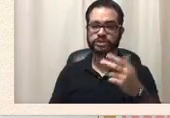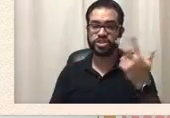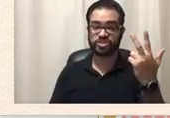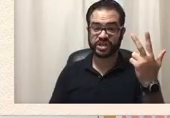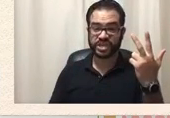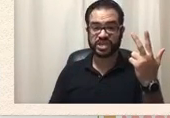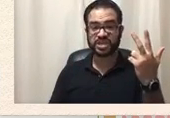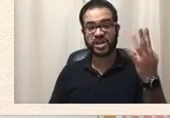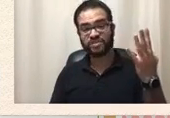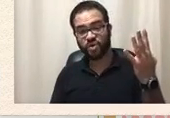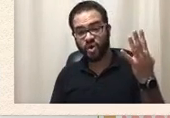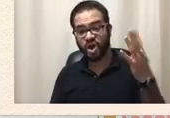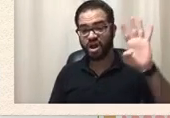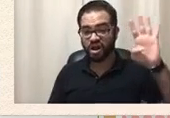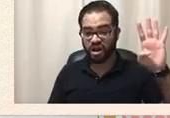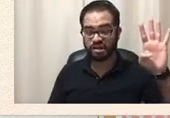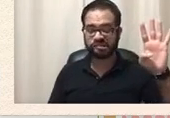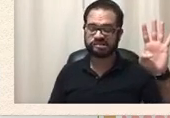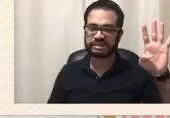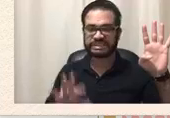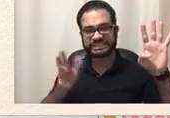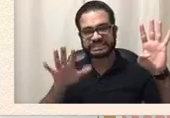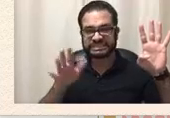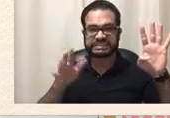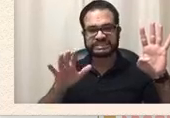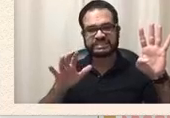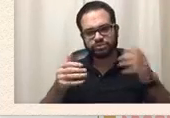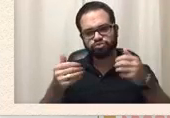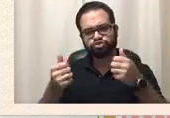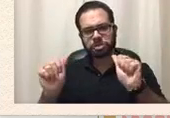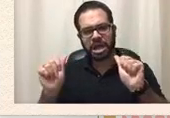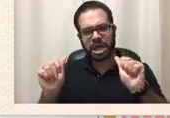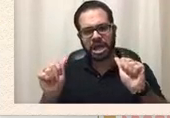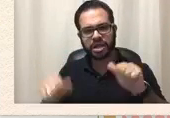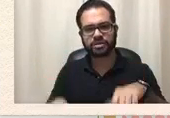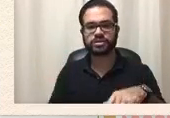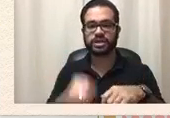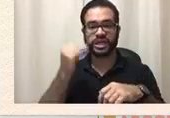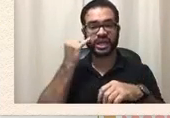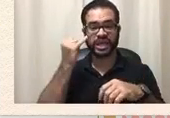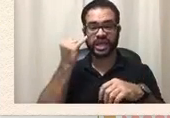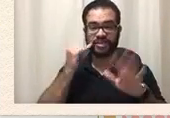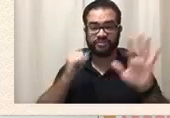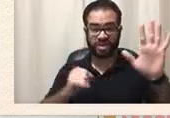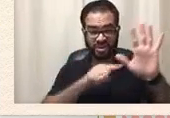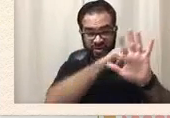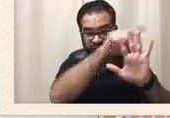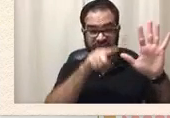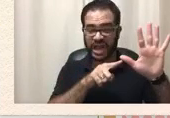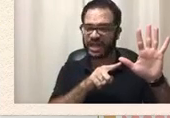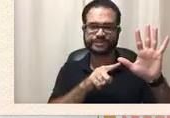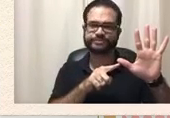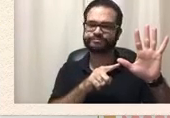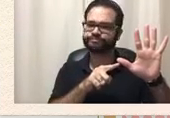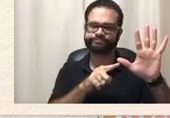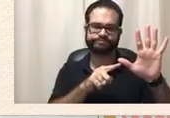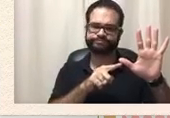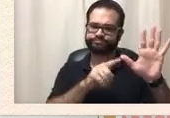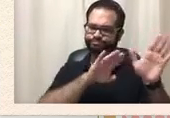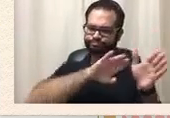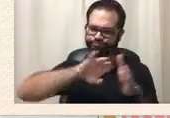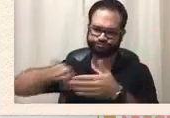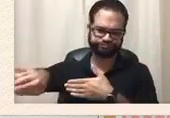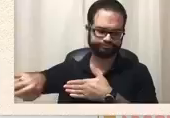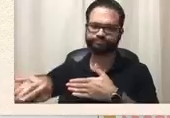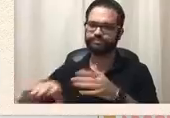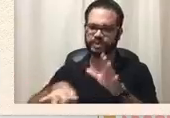you place up, we're going to give it a try. And if your whole hand is up, Where you're giving someone a 5, you know the book is